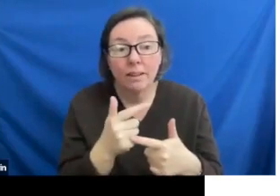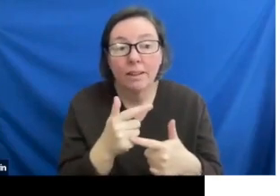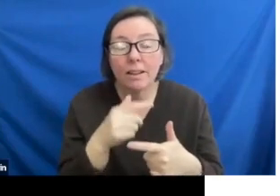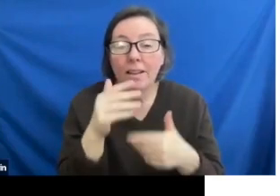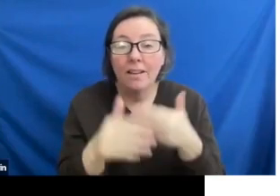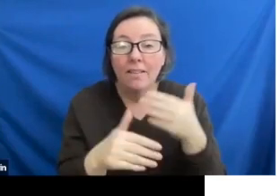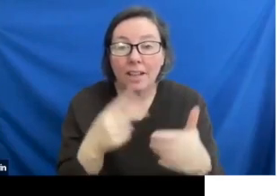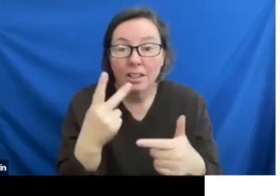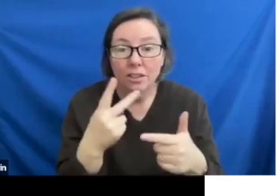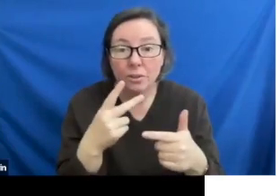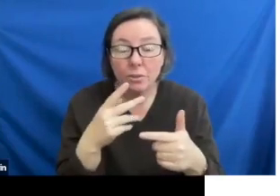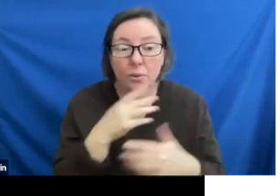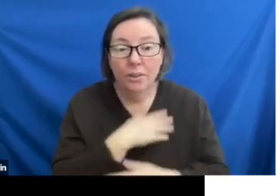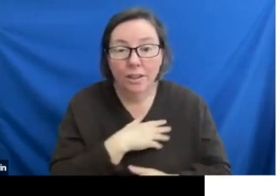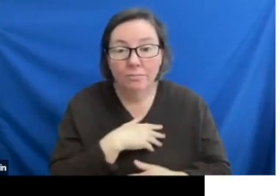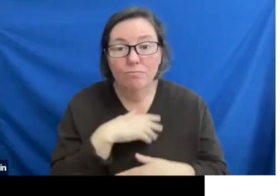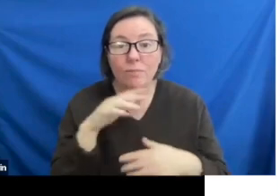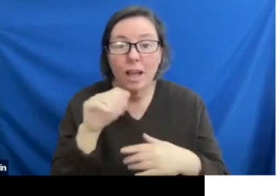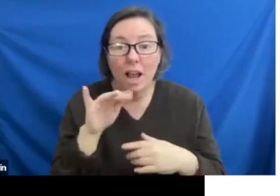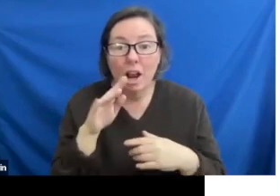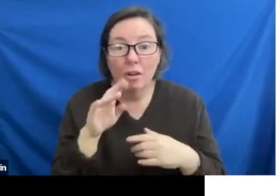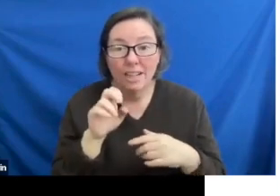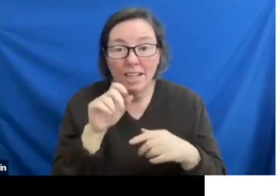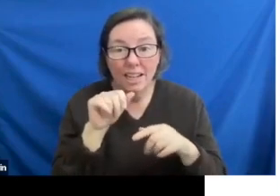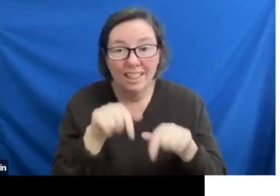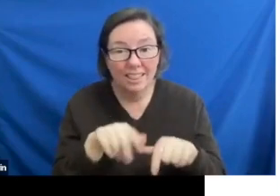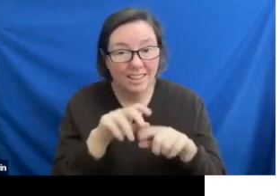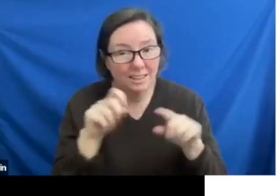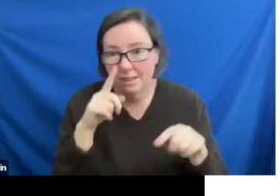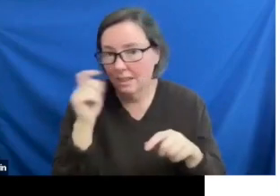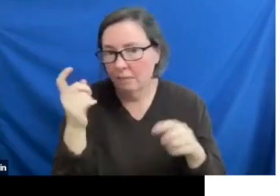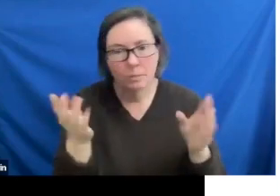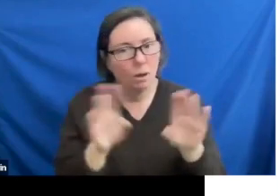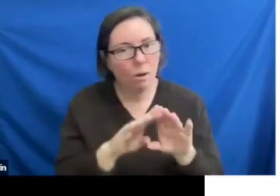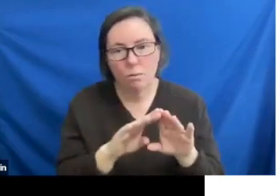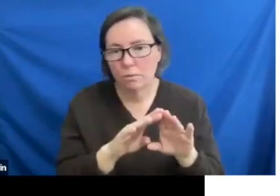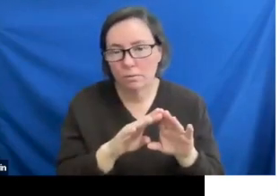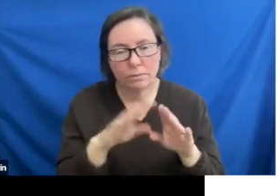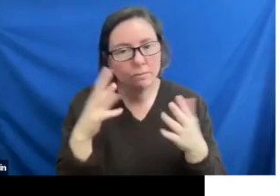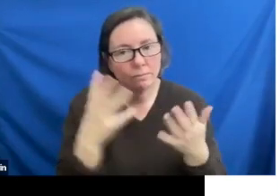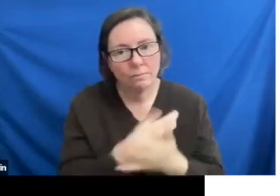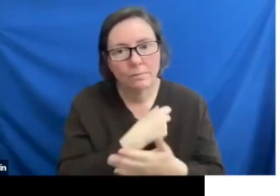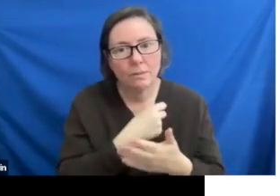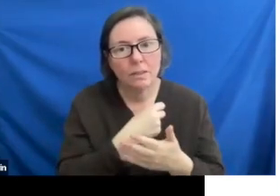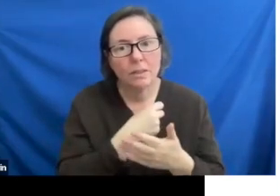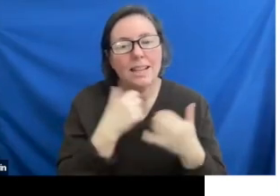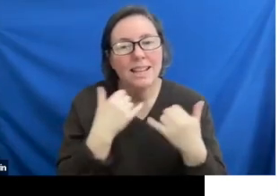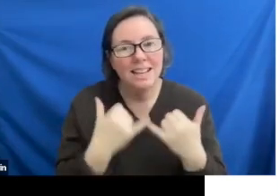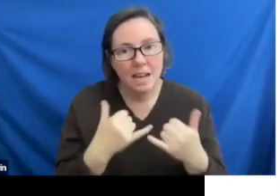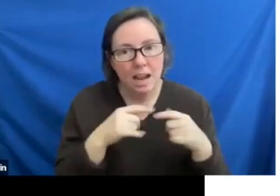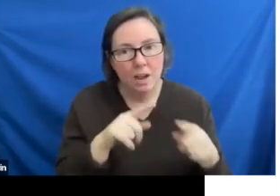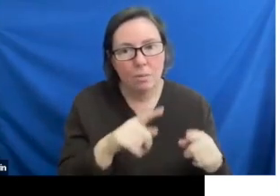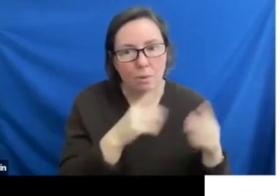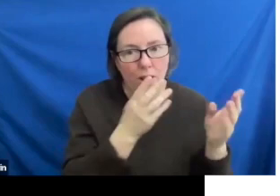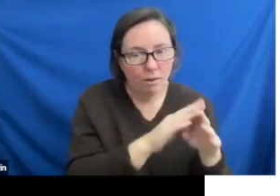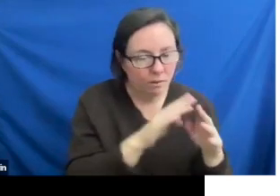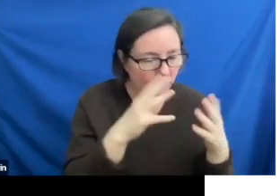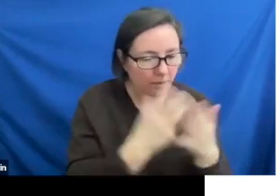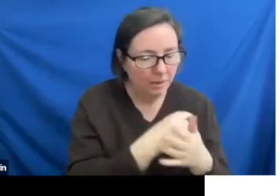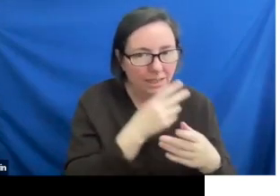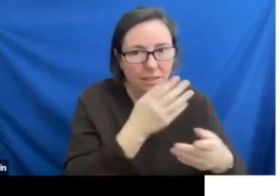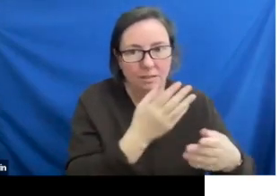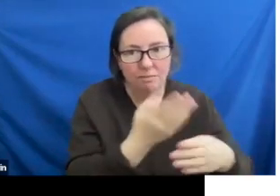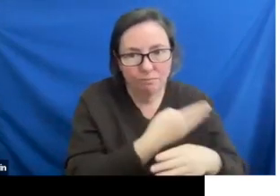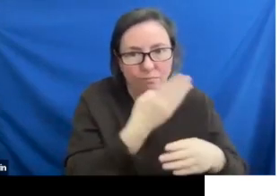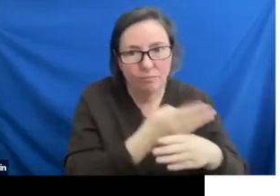the summer. We are using this as an opportunity to do some needed improvements. We're hoping to replace the